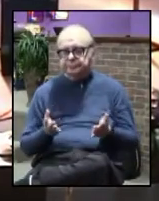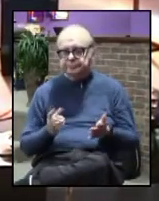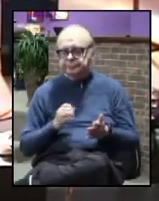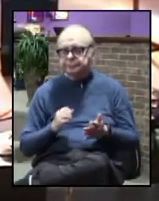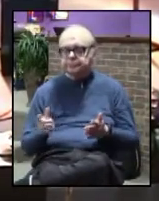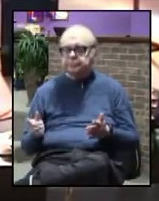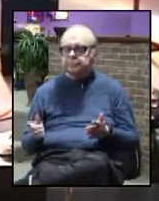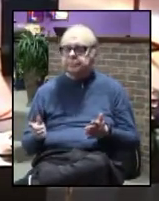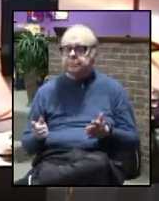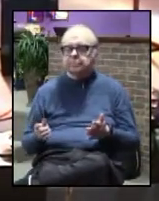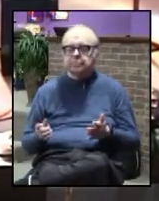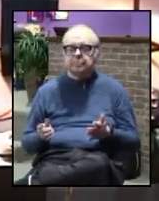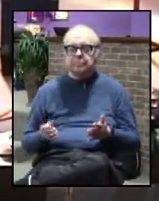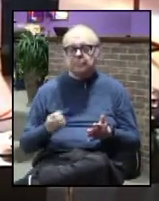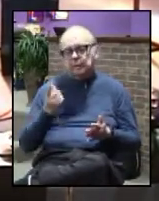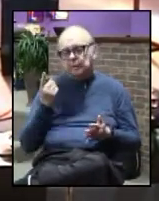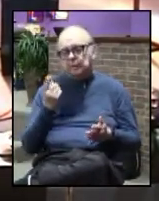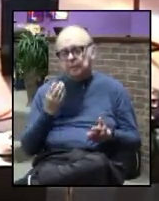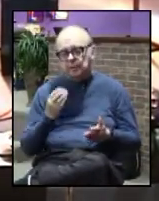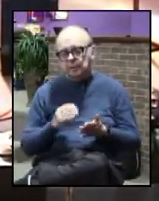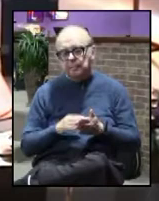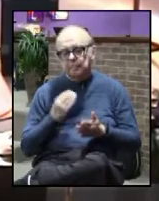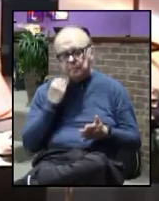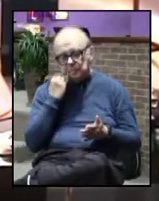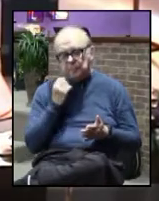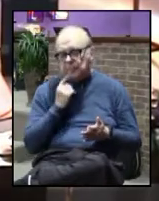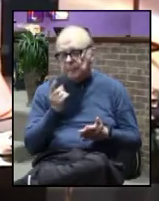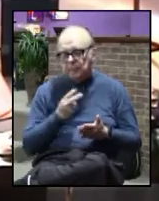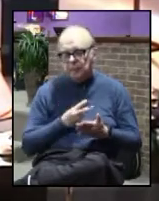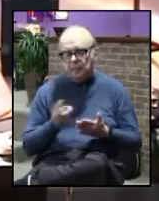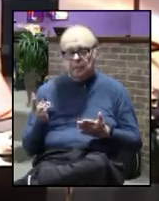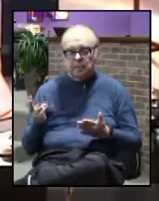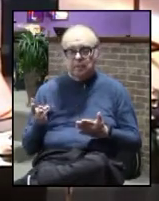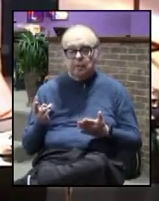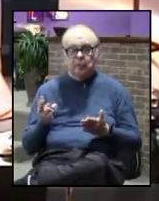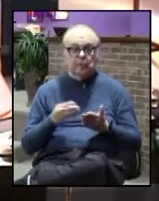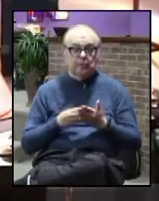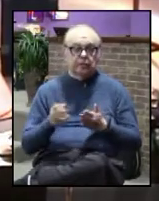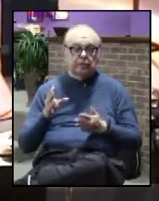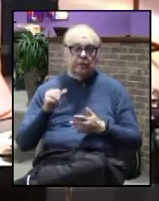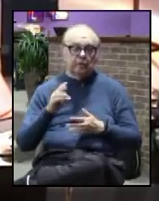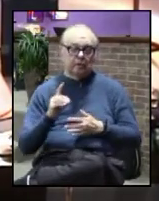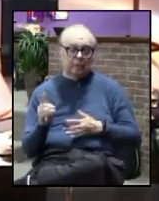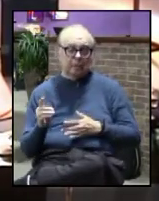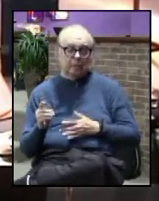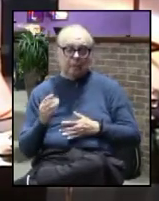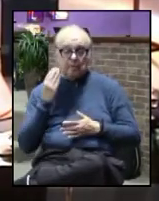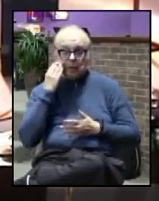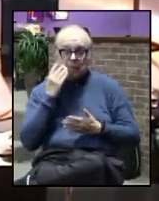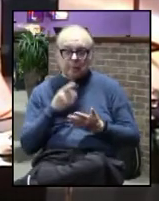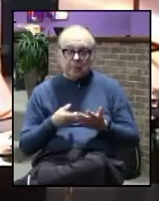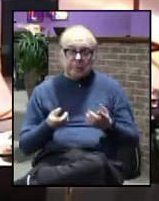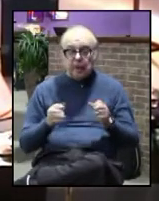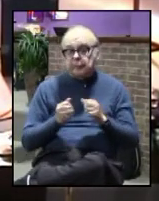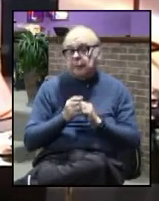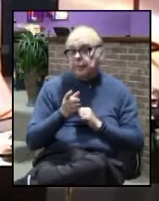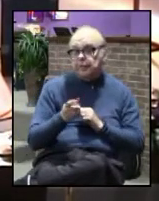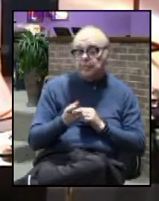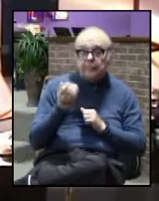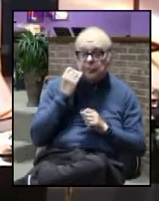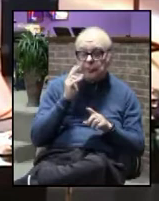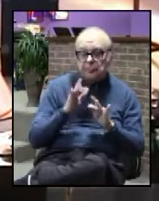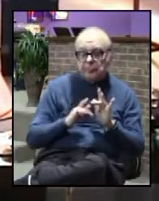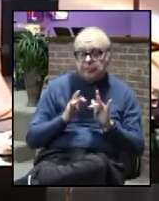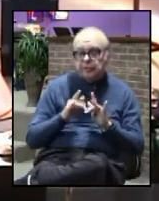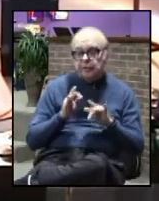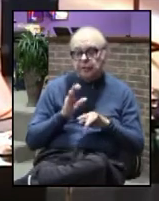of you are well aware of what we do. If you aren't here in 2 weeks, we send you a card. We want to know what's going on.